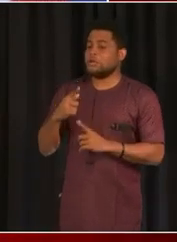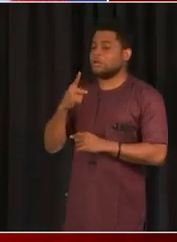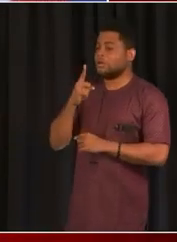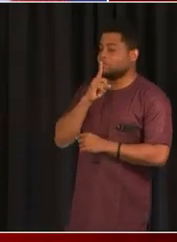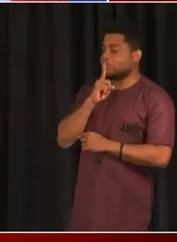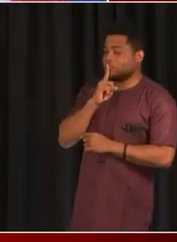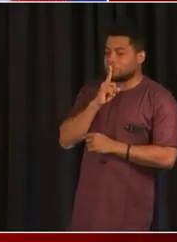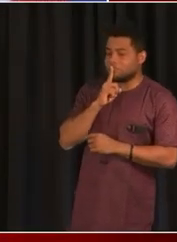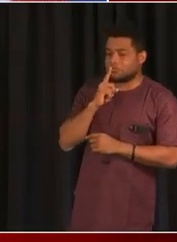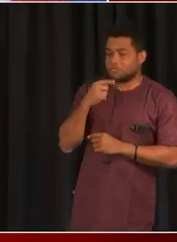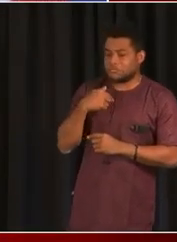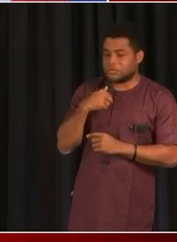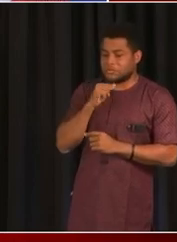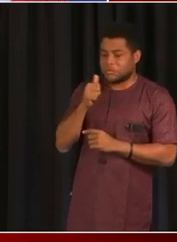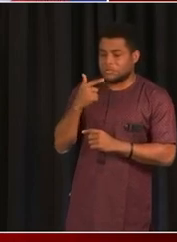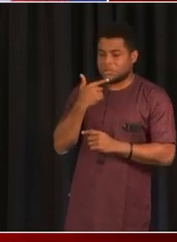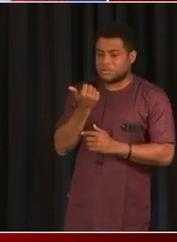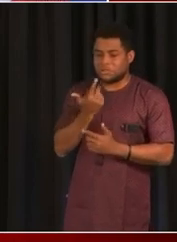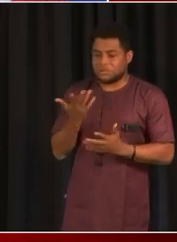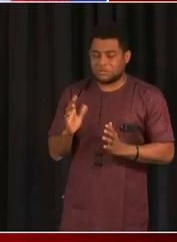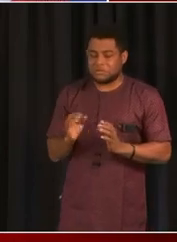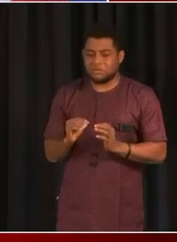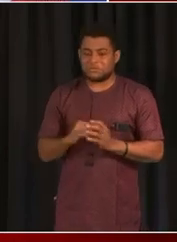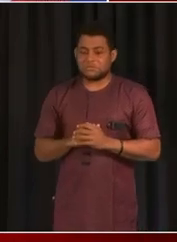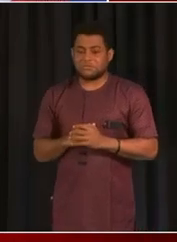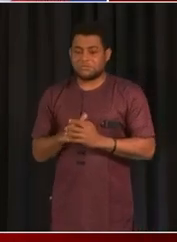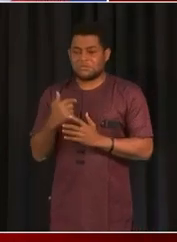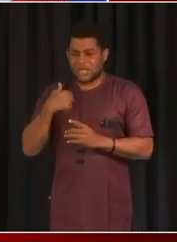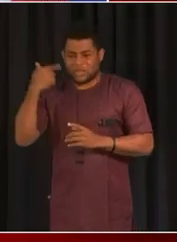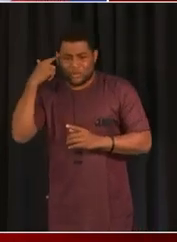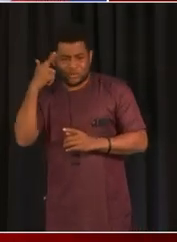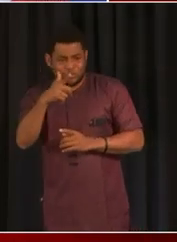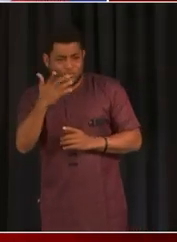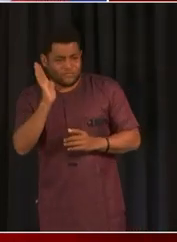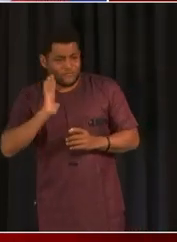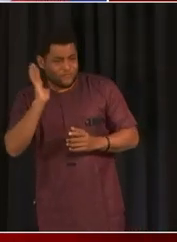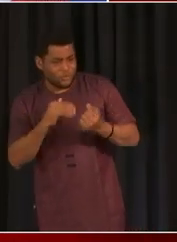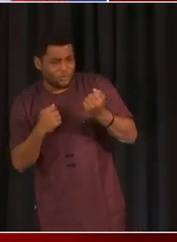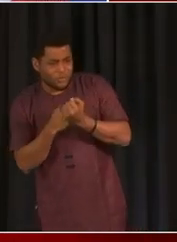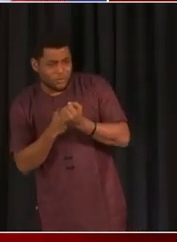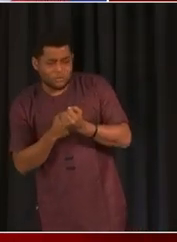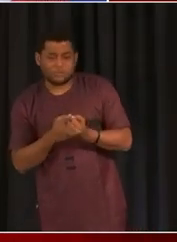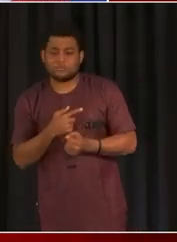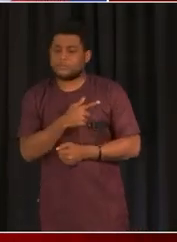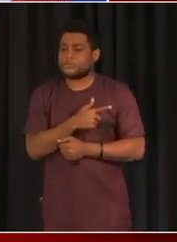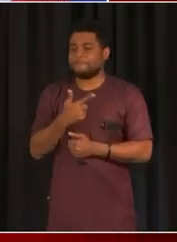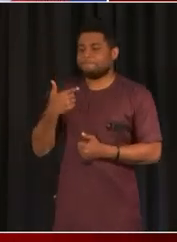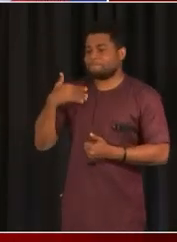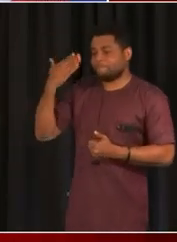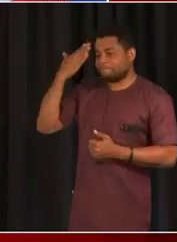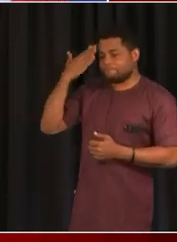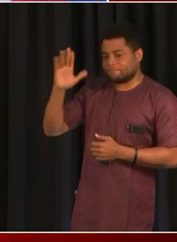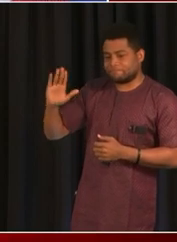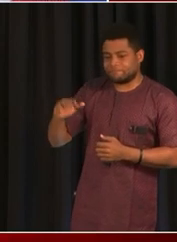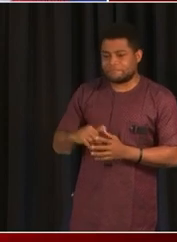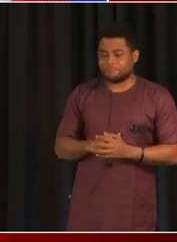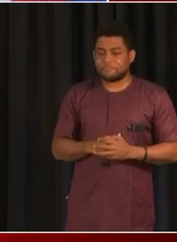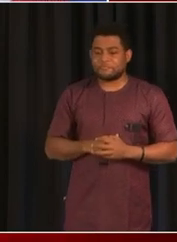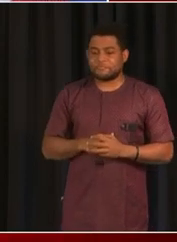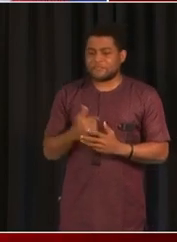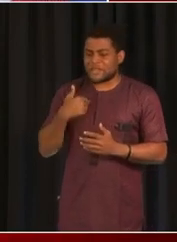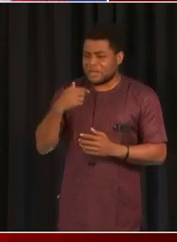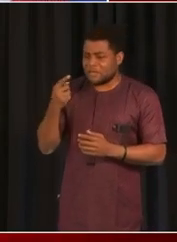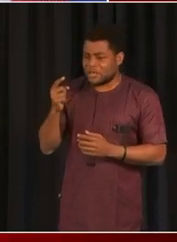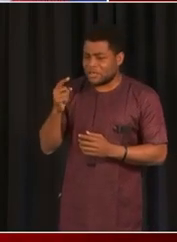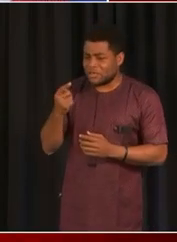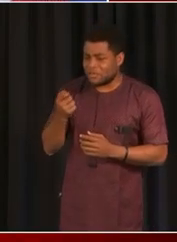you be supportive of one? I don't know. Okay. Yes. Yes. I'm still a little confused about